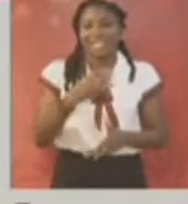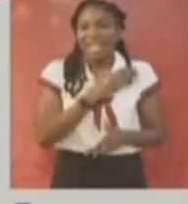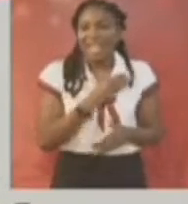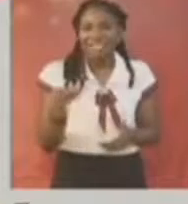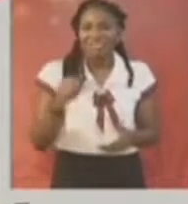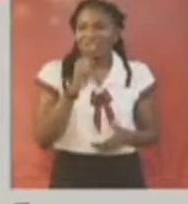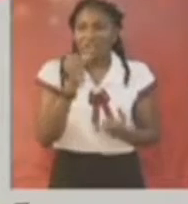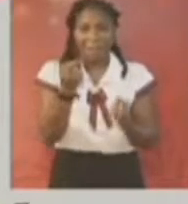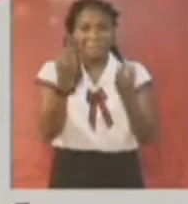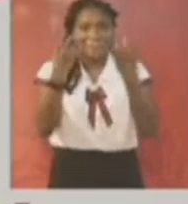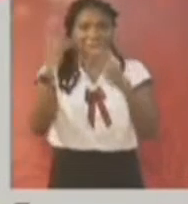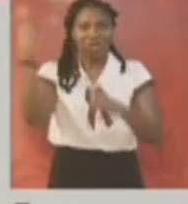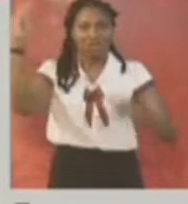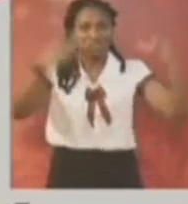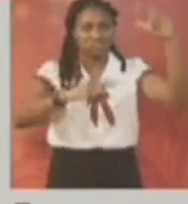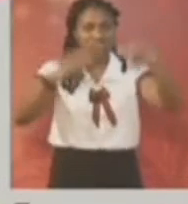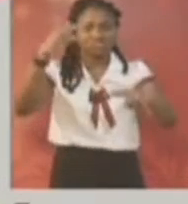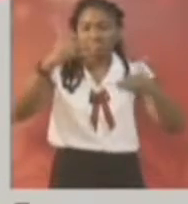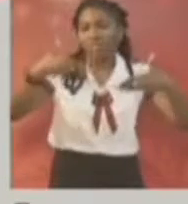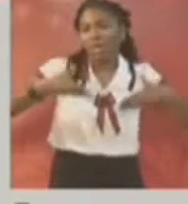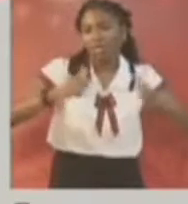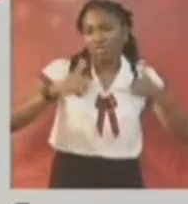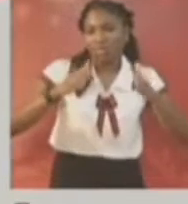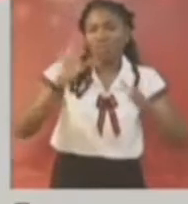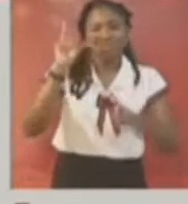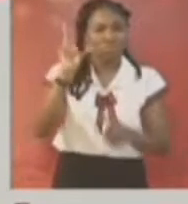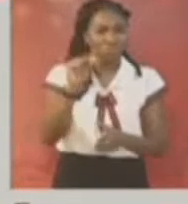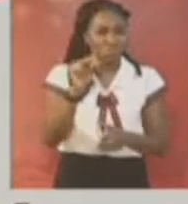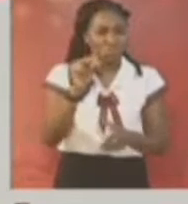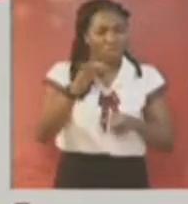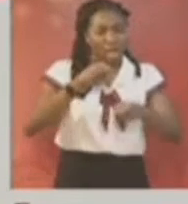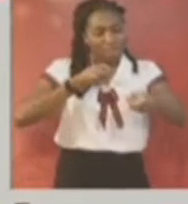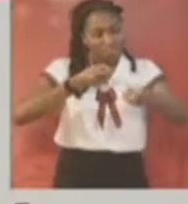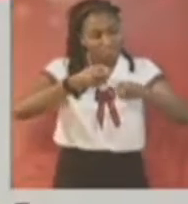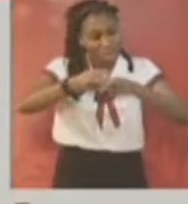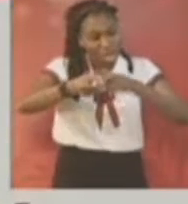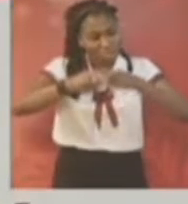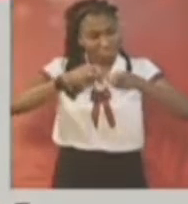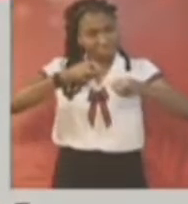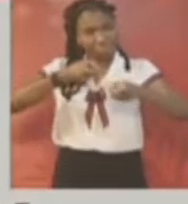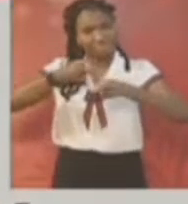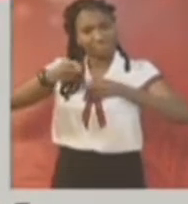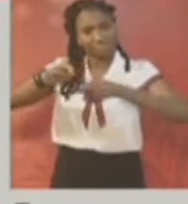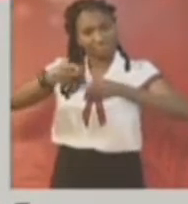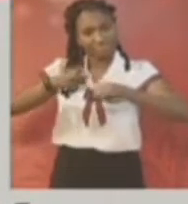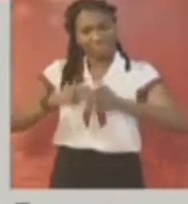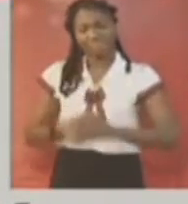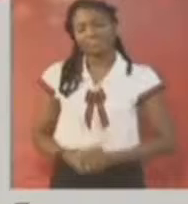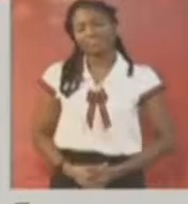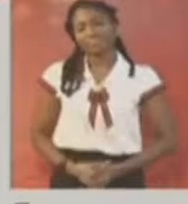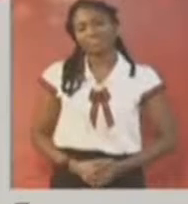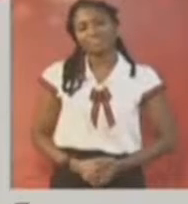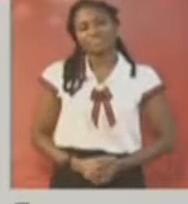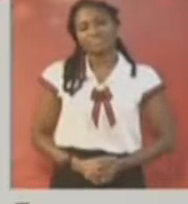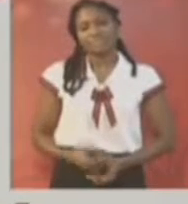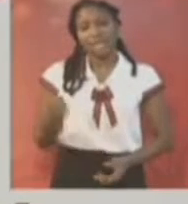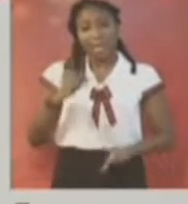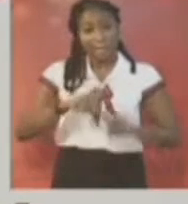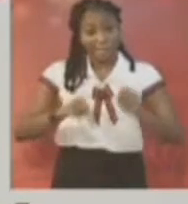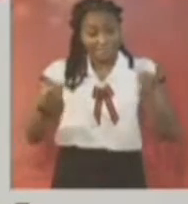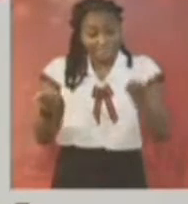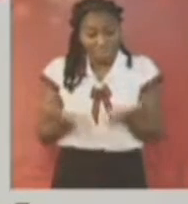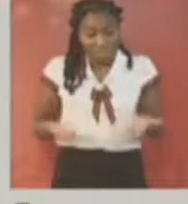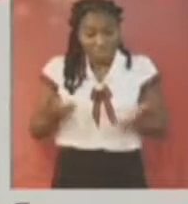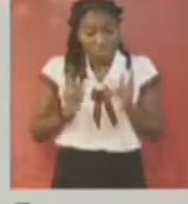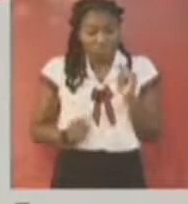travel that would be considered would again be determined by those sorts of considerations from one island to the next. What we are currently